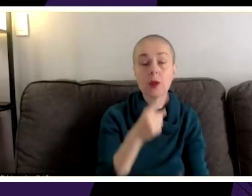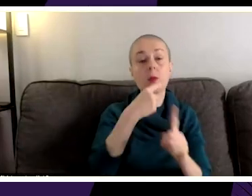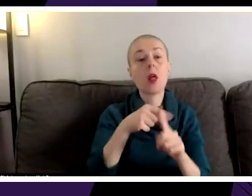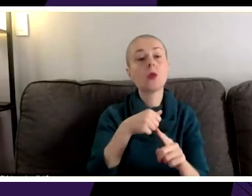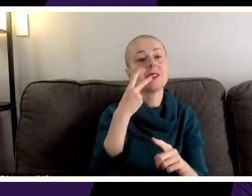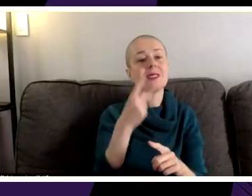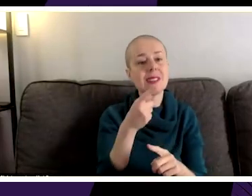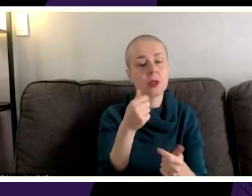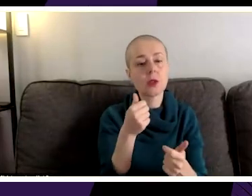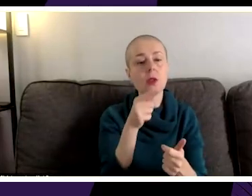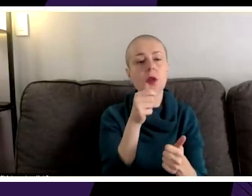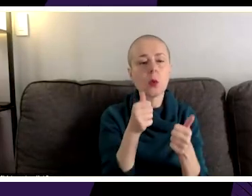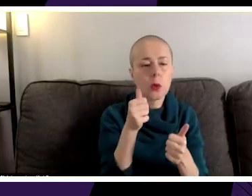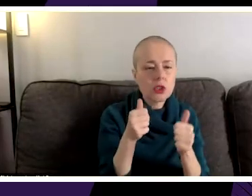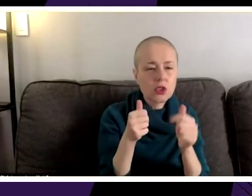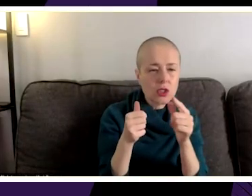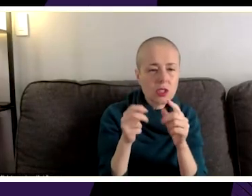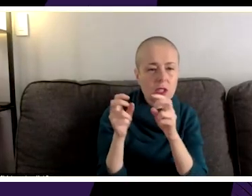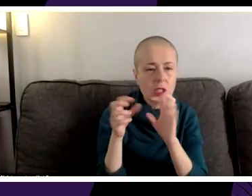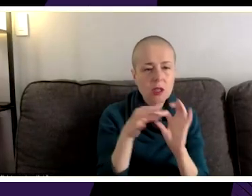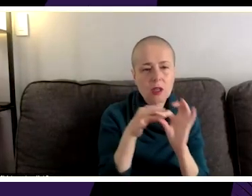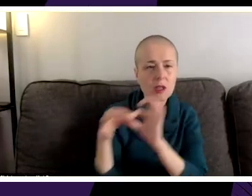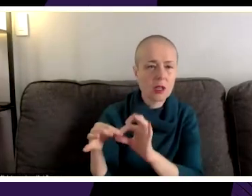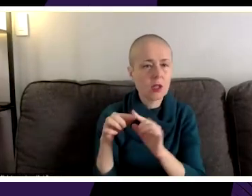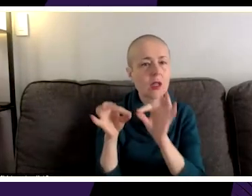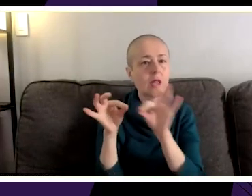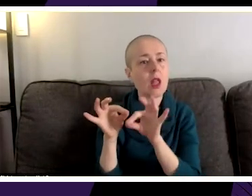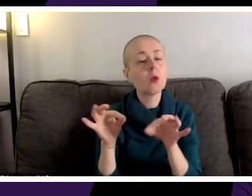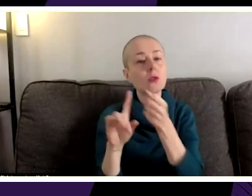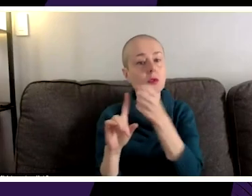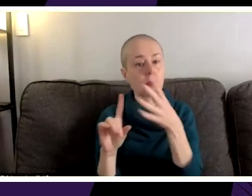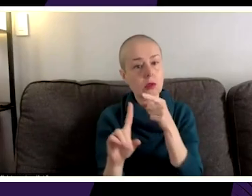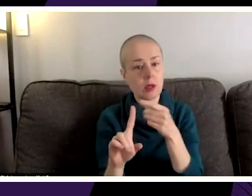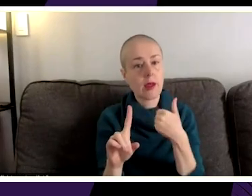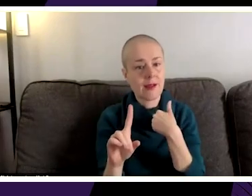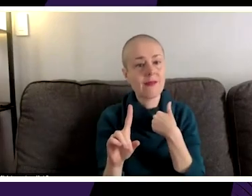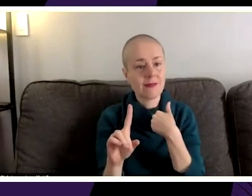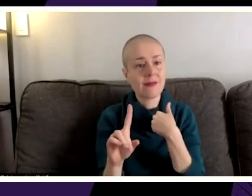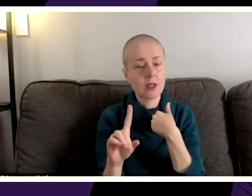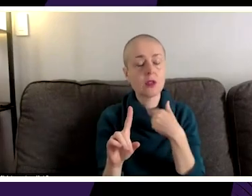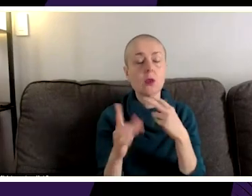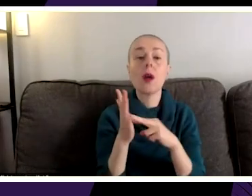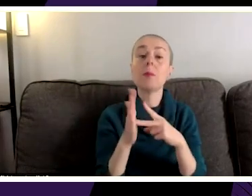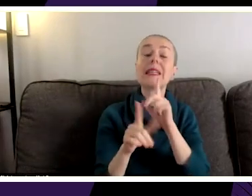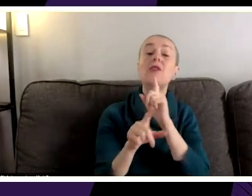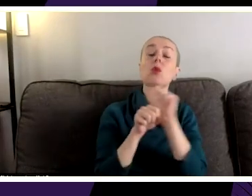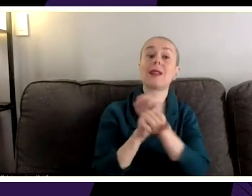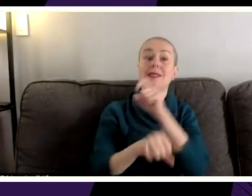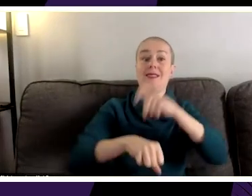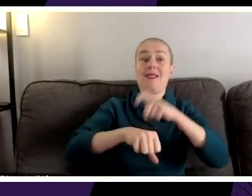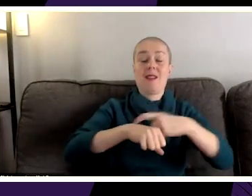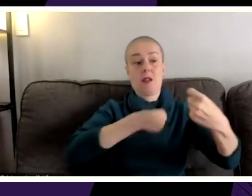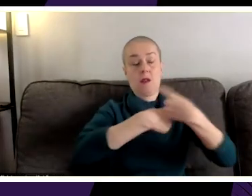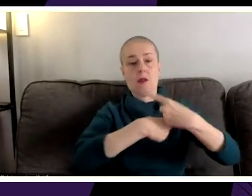relevant stewards in these particular languages. Like it will tag like this. So they get notified in real time of